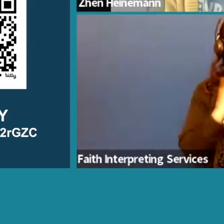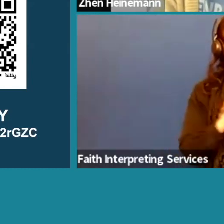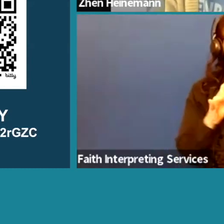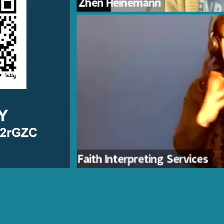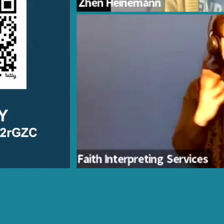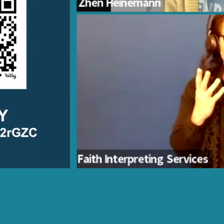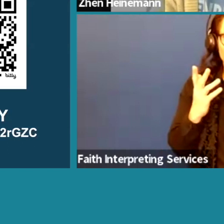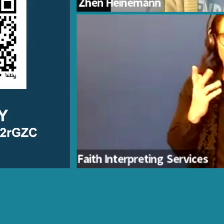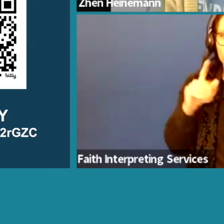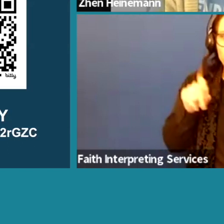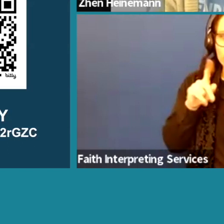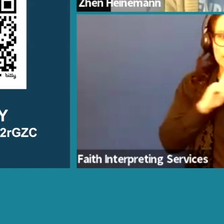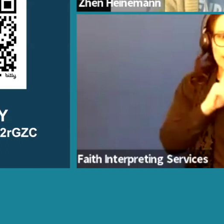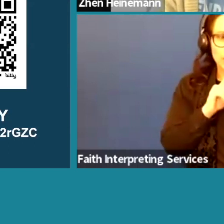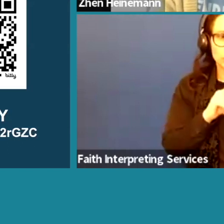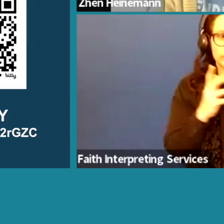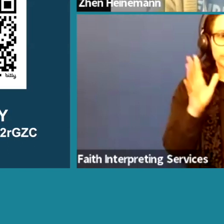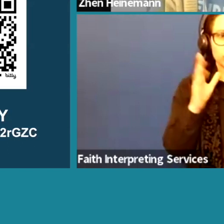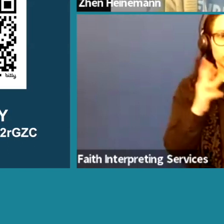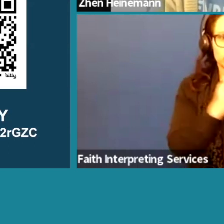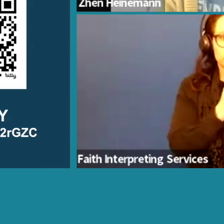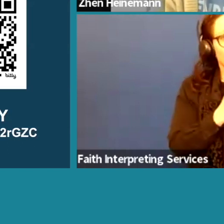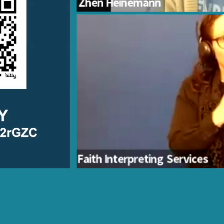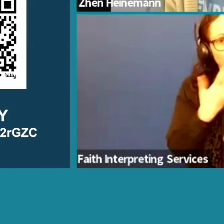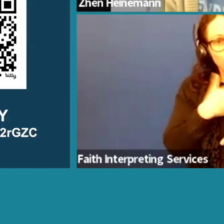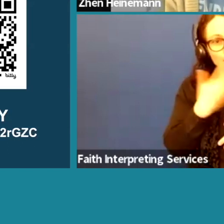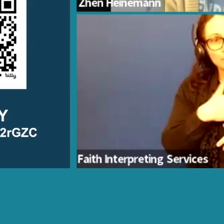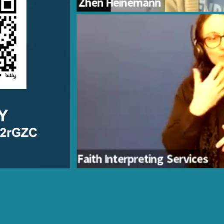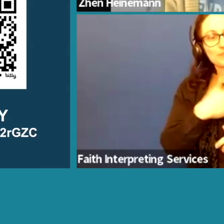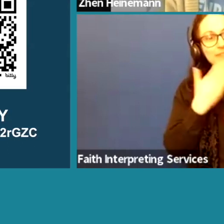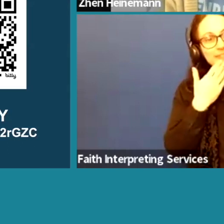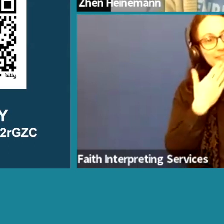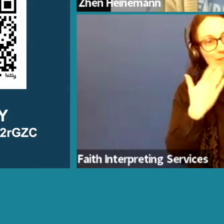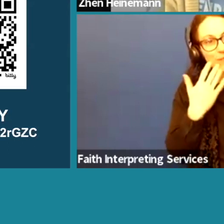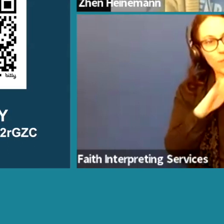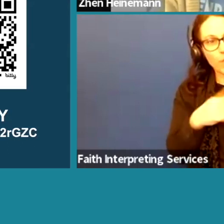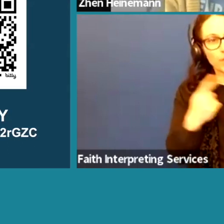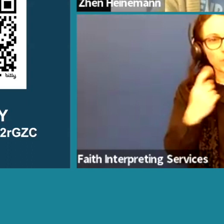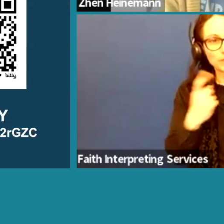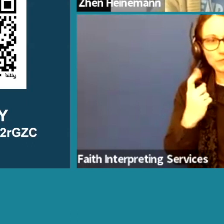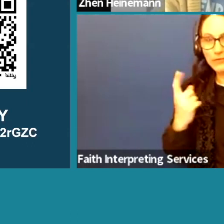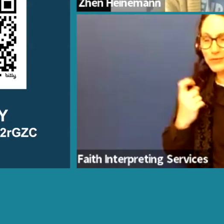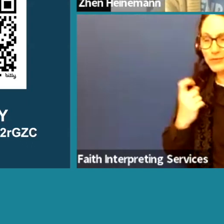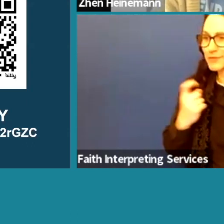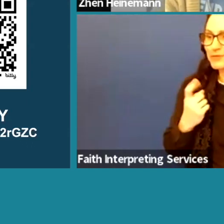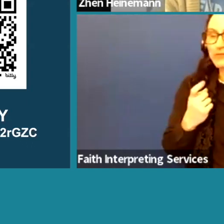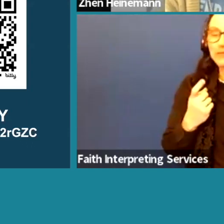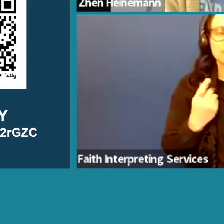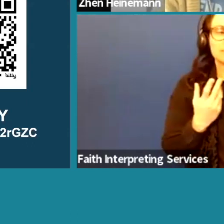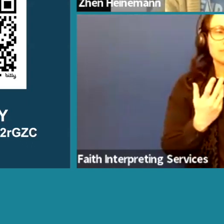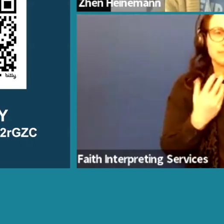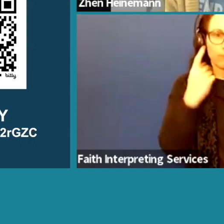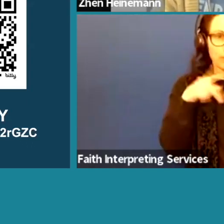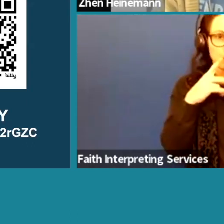our Q&A session. That was a great selection of questions. Thank you to all the folks that are here that asked their questions and to those that submitted